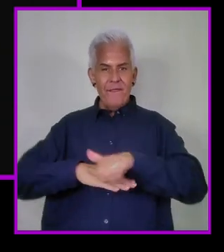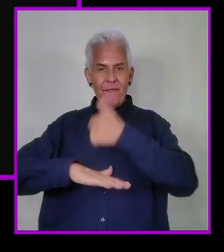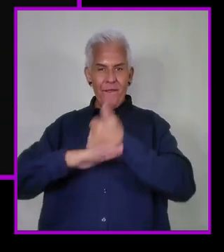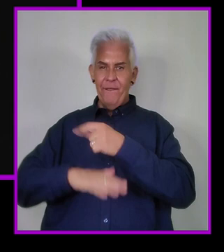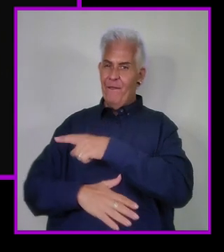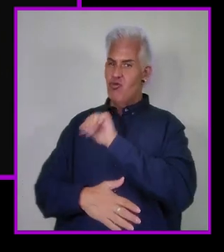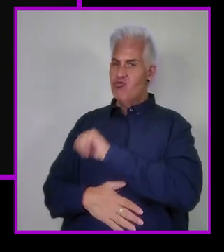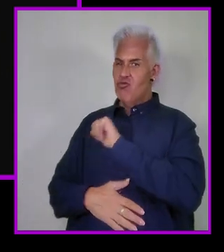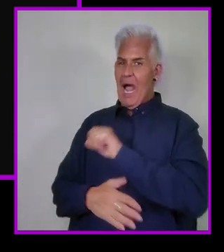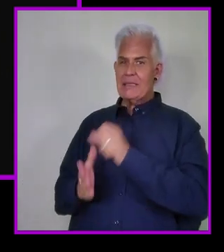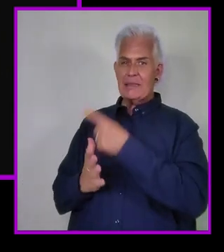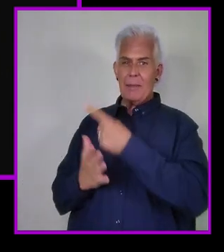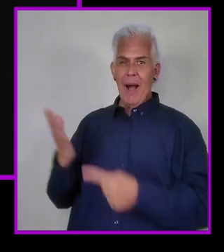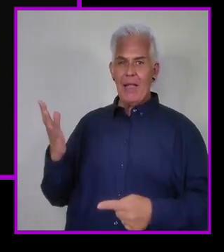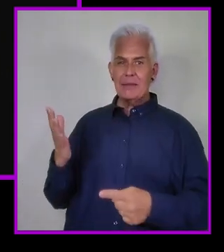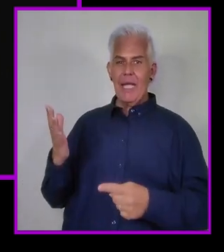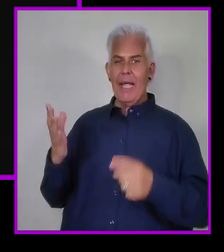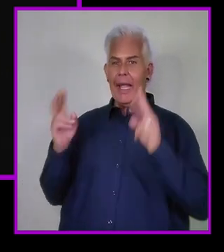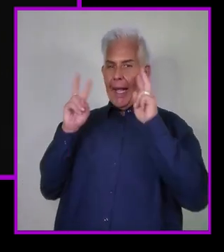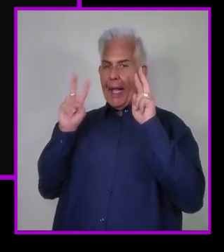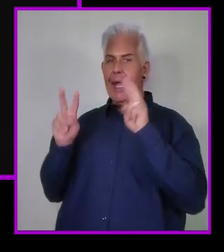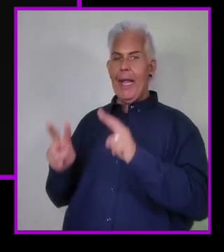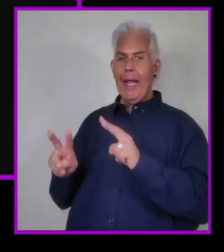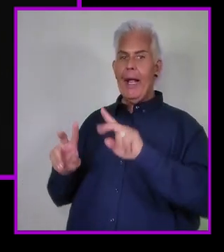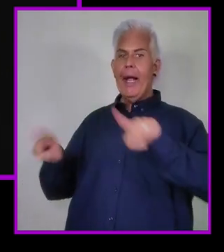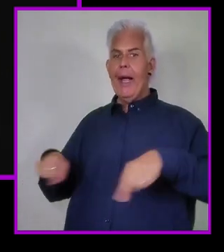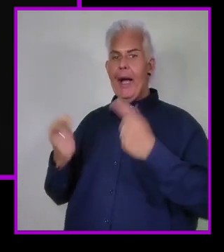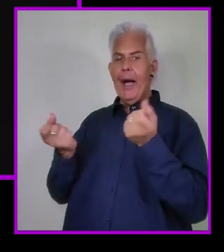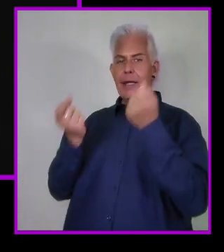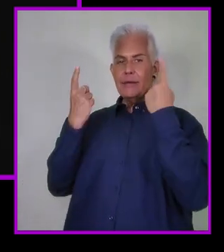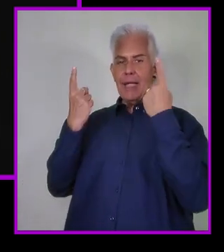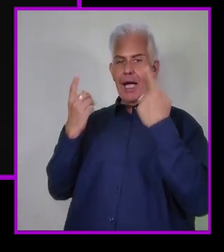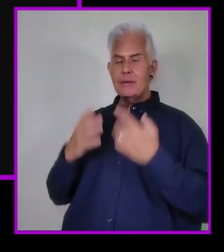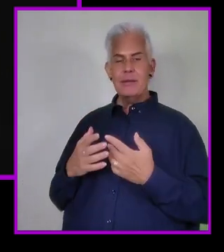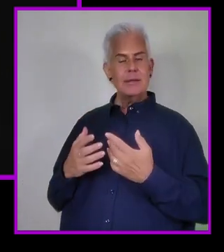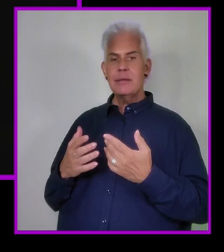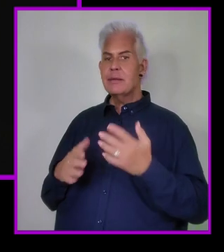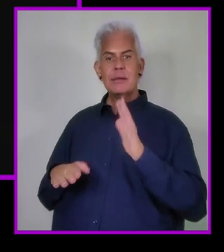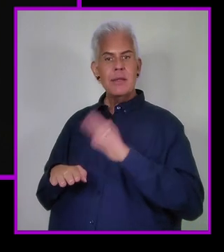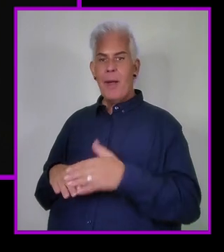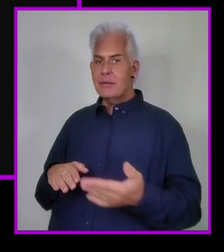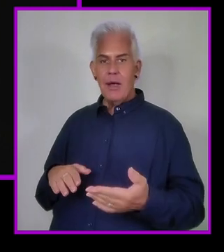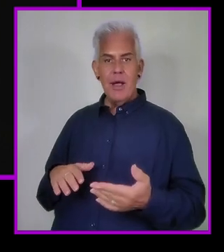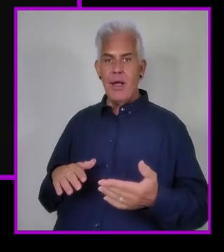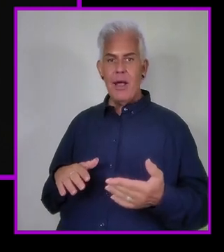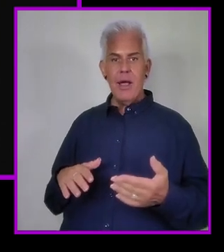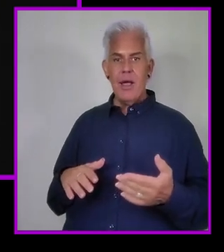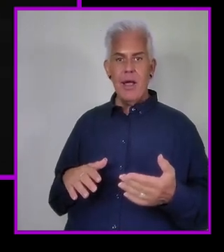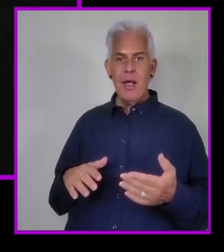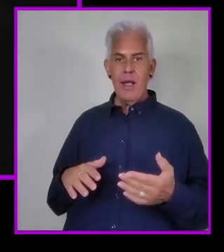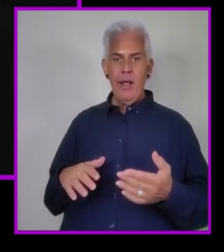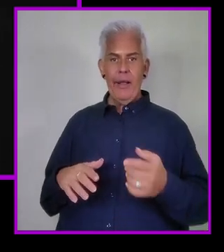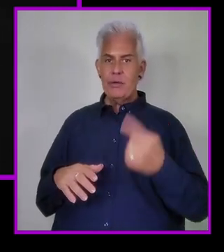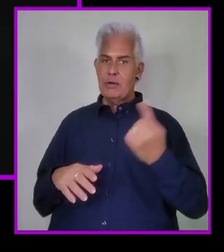think you're right, like, that disability lens over it, so that everybody understands, you know, whether you're coming from just a lack